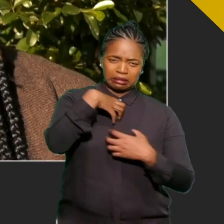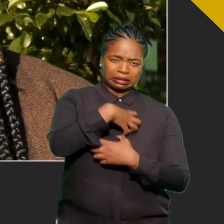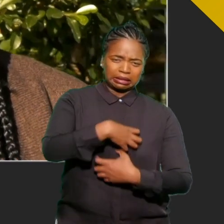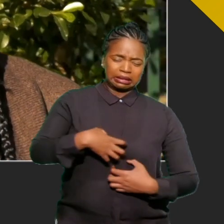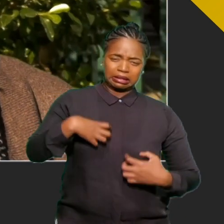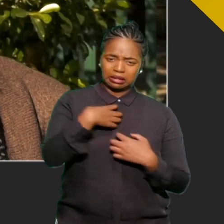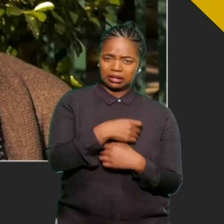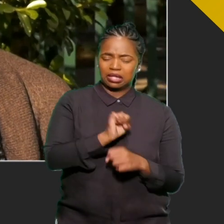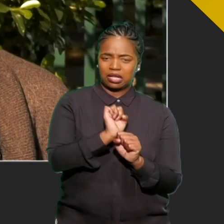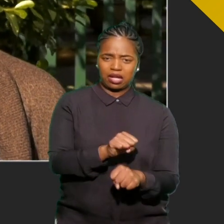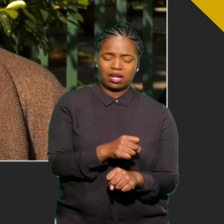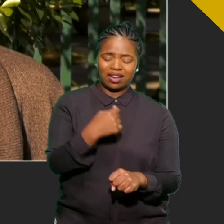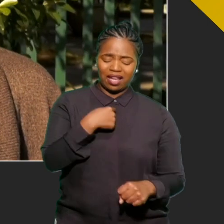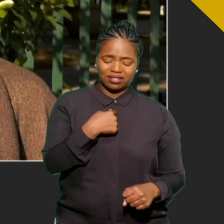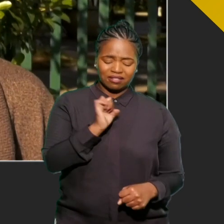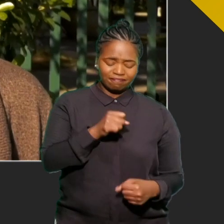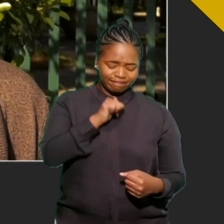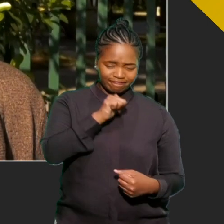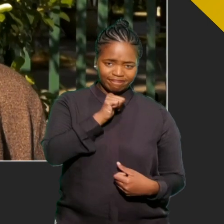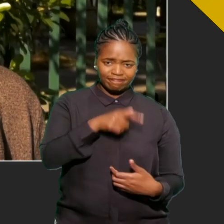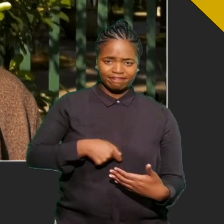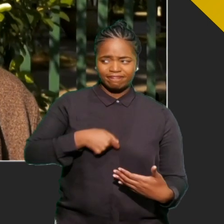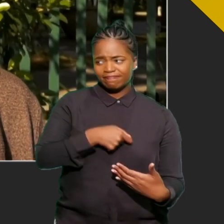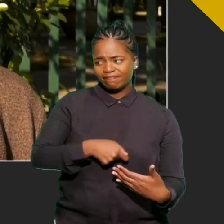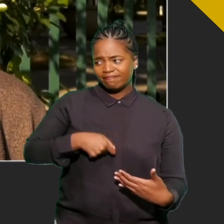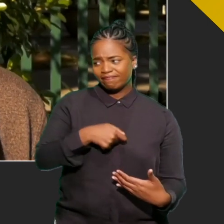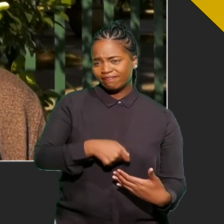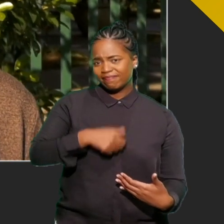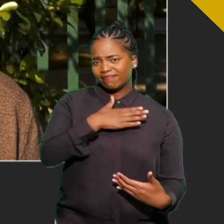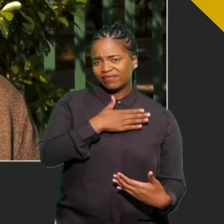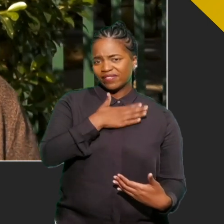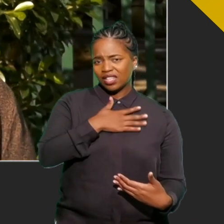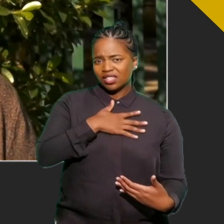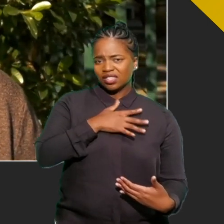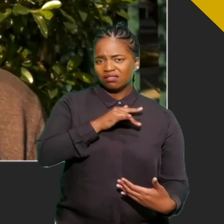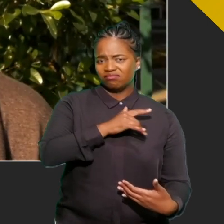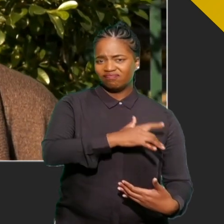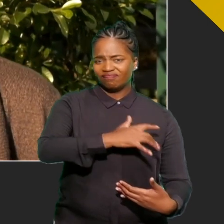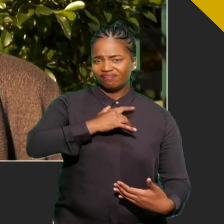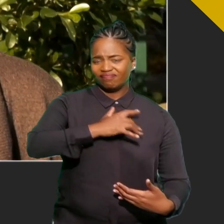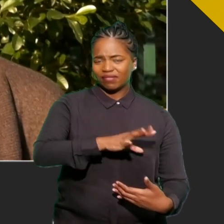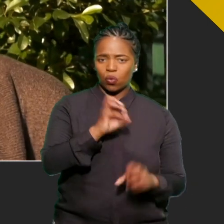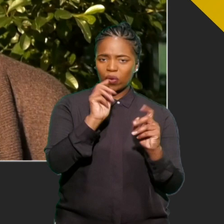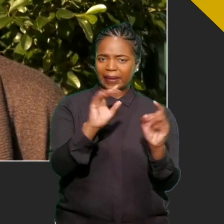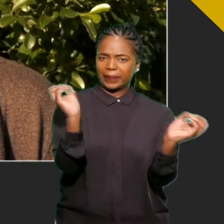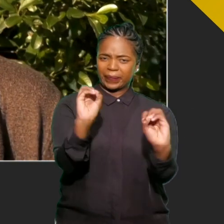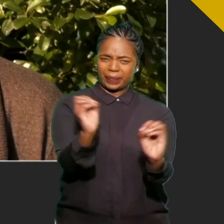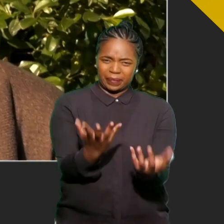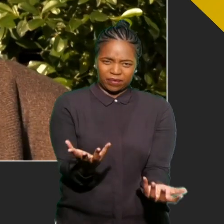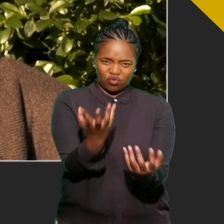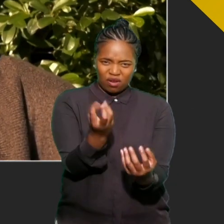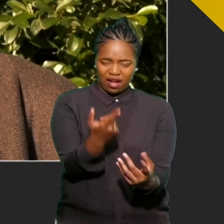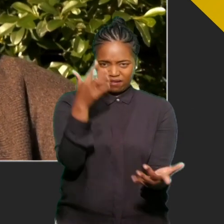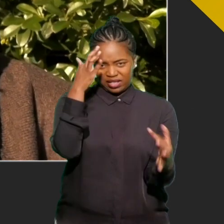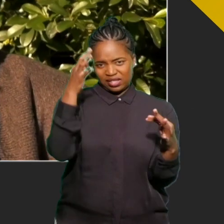Even as you raise your child, growing up, they're gonna feel the same energy that you have of not being okay with how you made